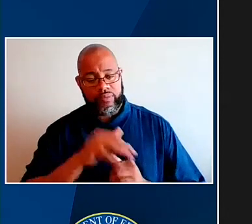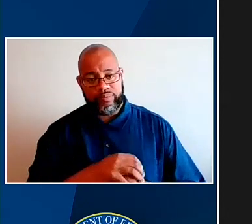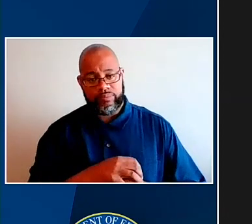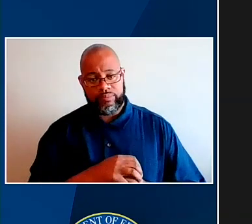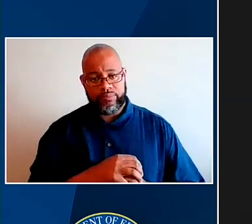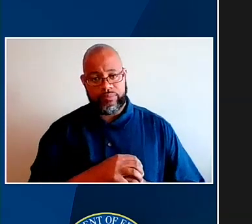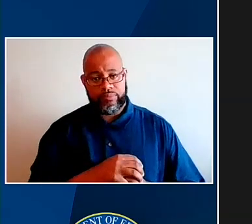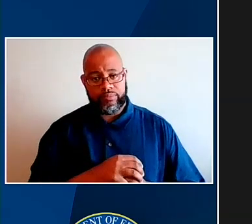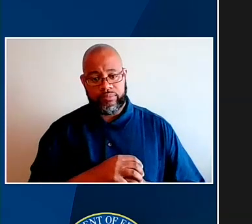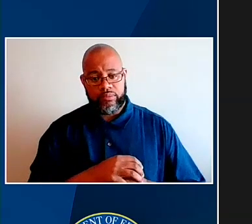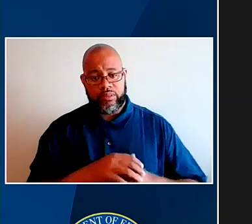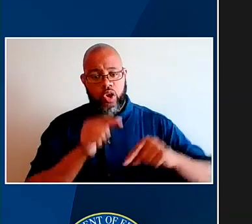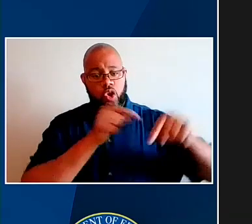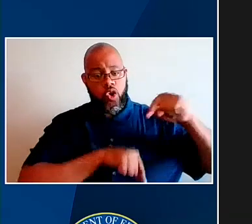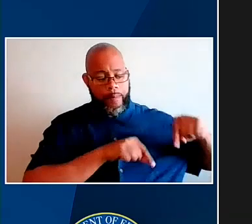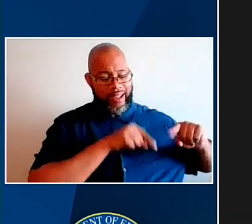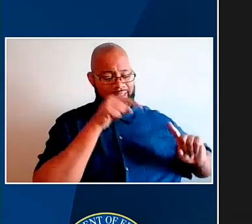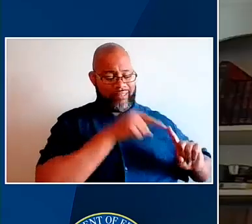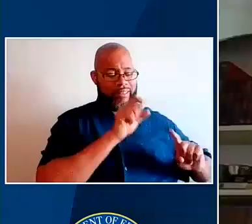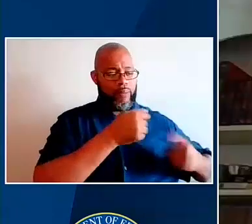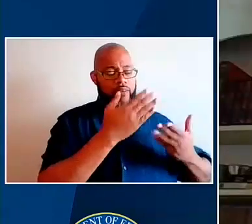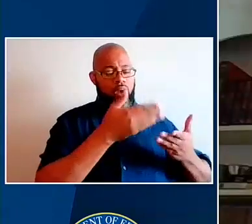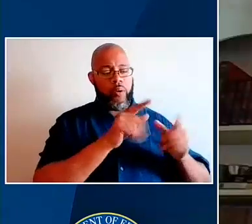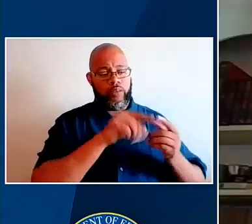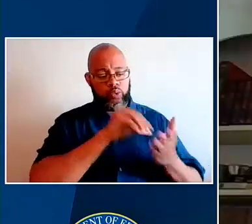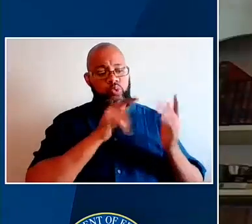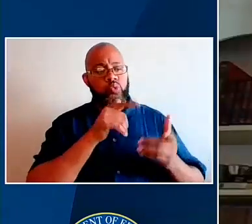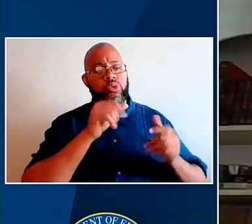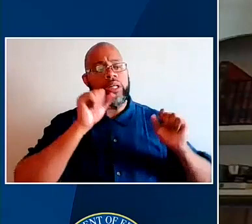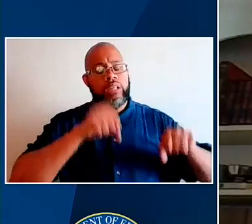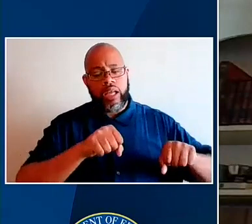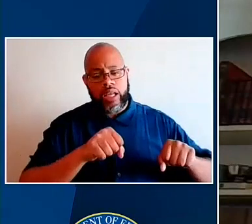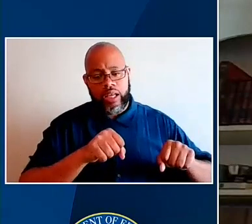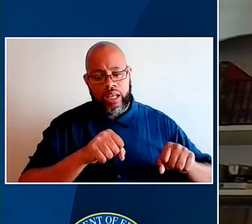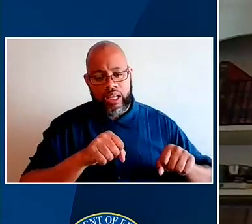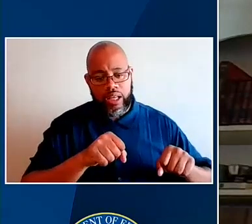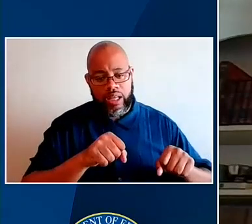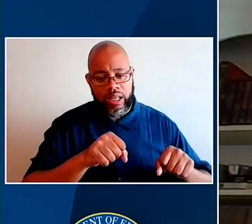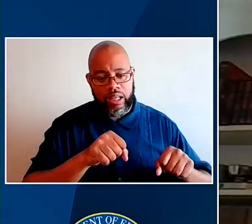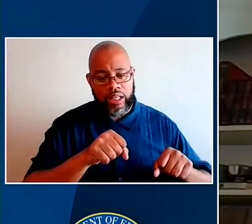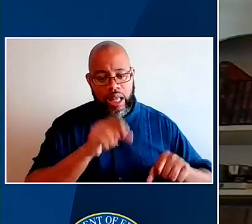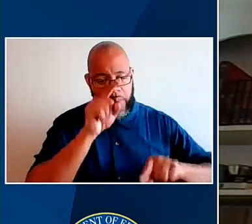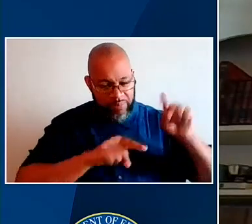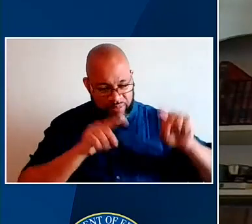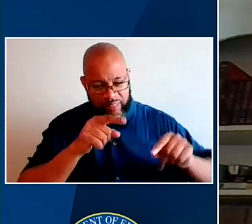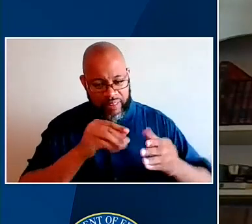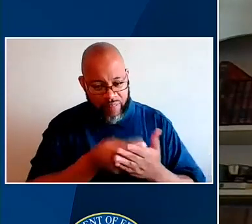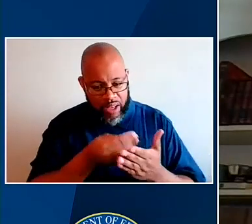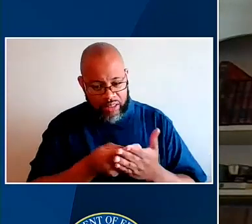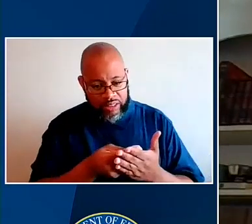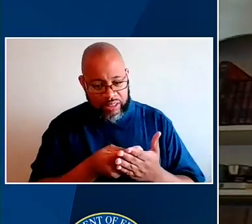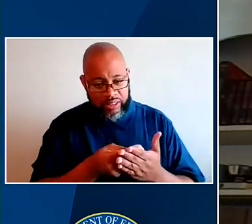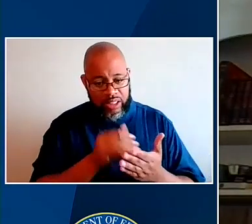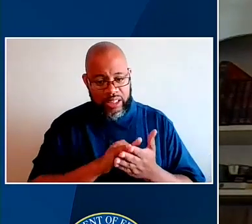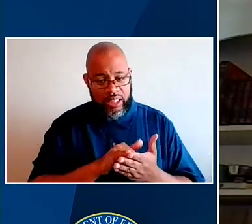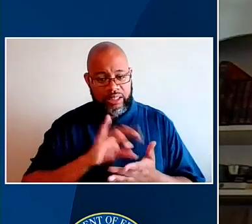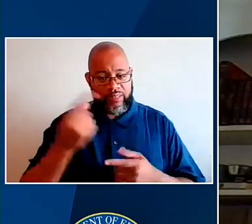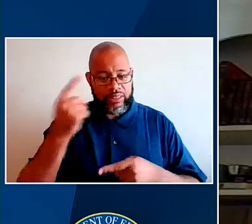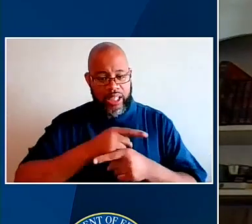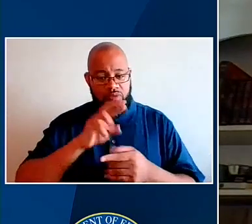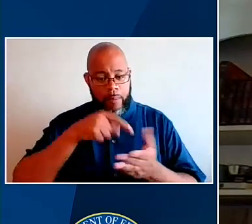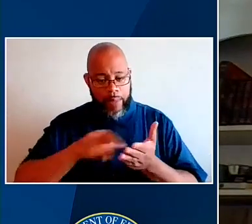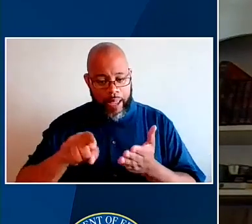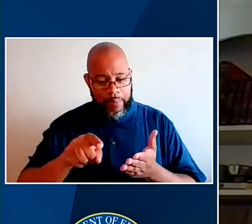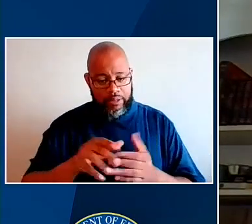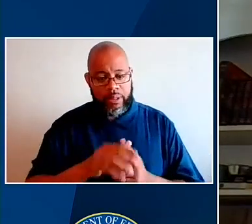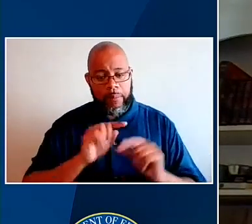again, going back to the root here, must provide a way for students who are eligible for Title IV HEA funds to obtain or purchase by the seventh day of repayment period books and supplies